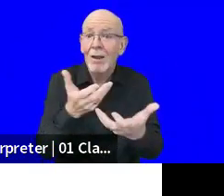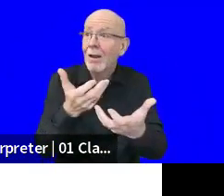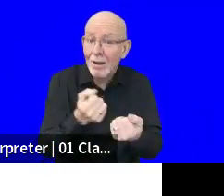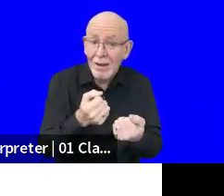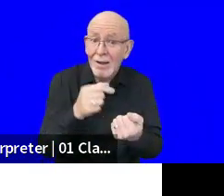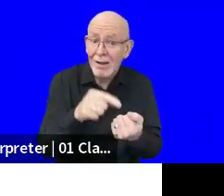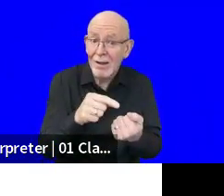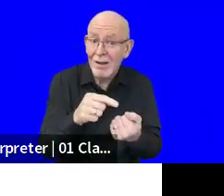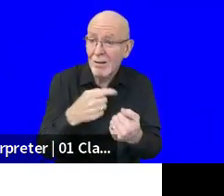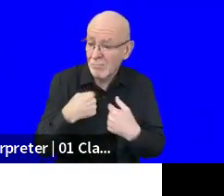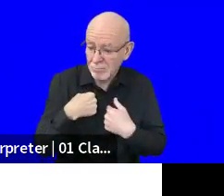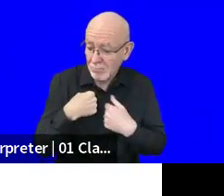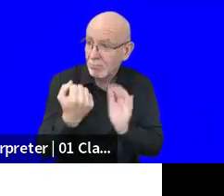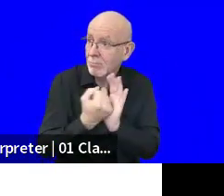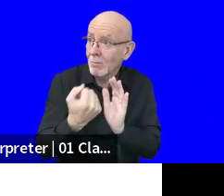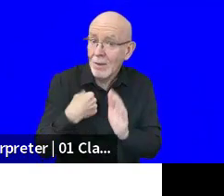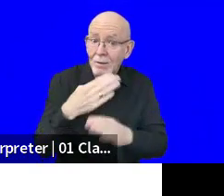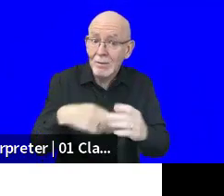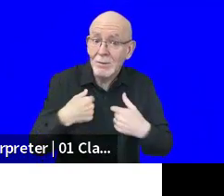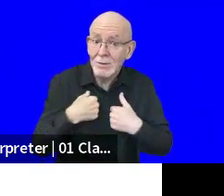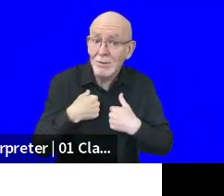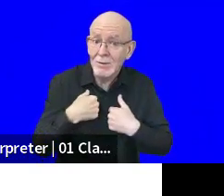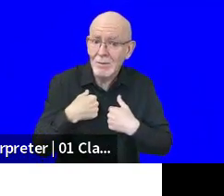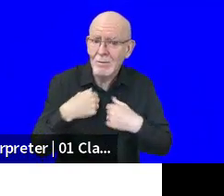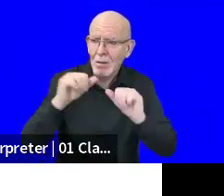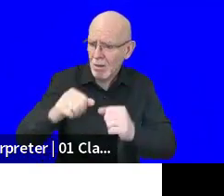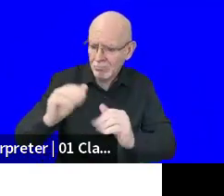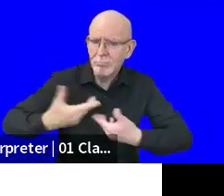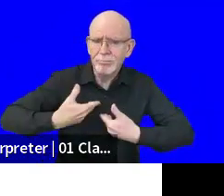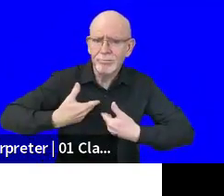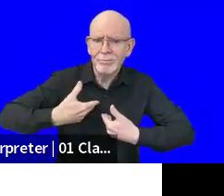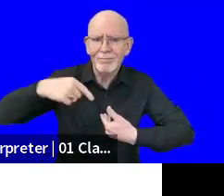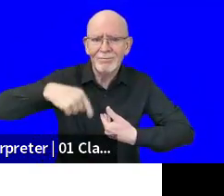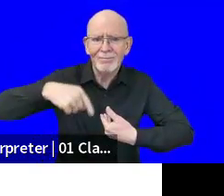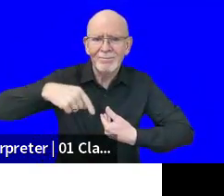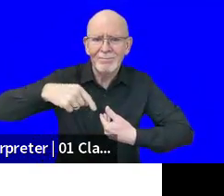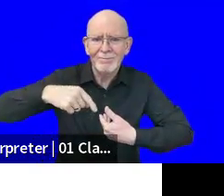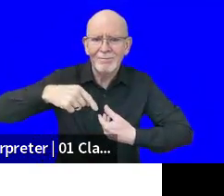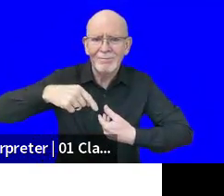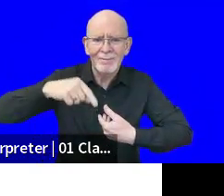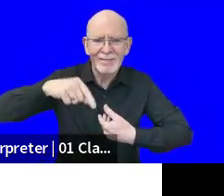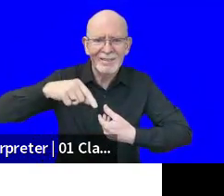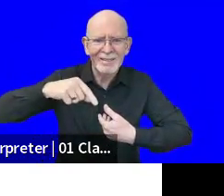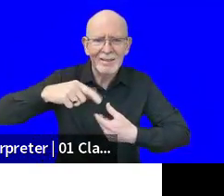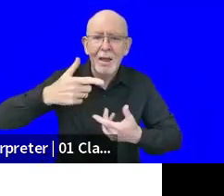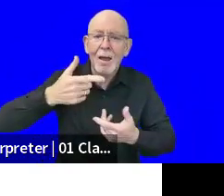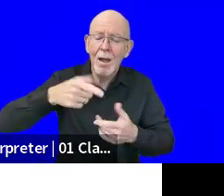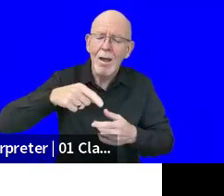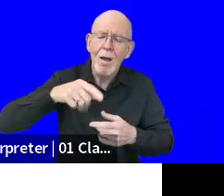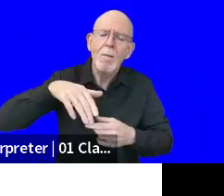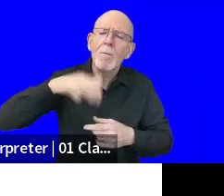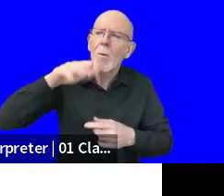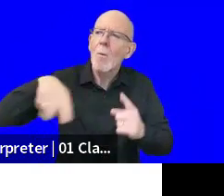mainly the cash benefit, which is provided always to those who have the disability status.